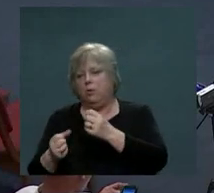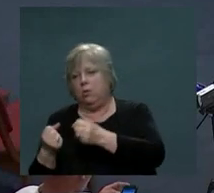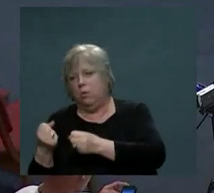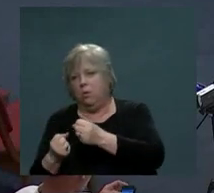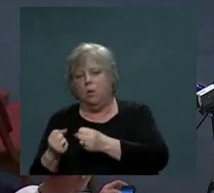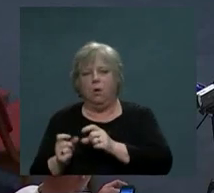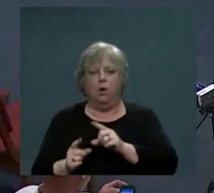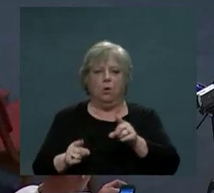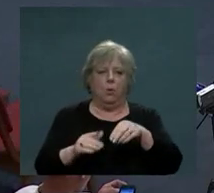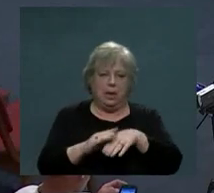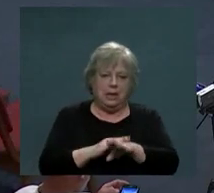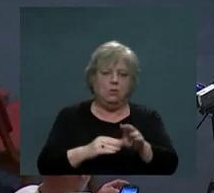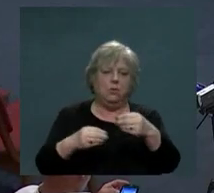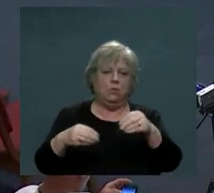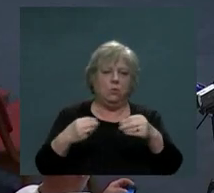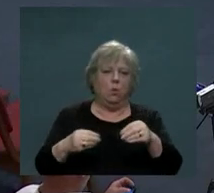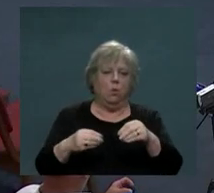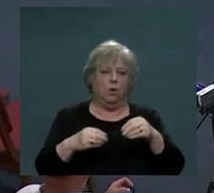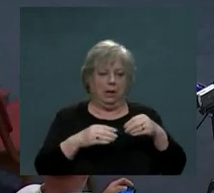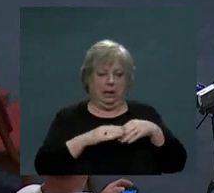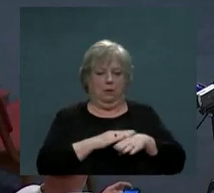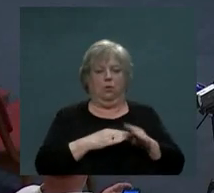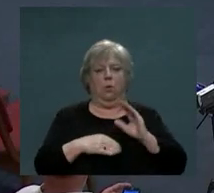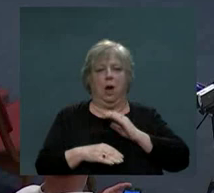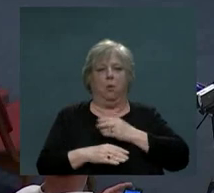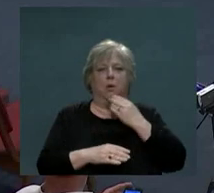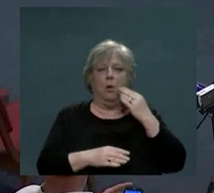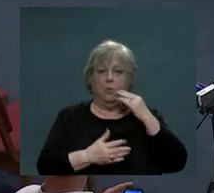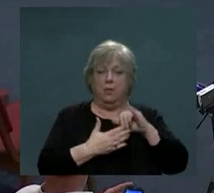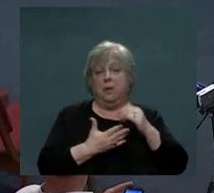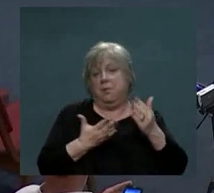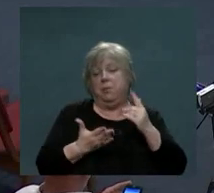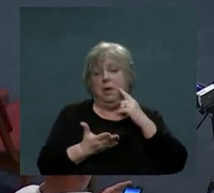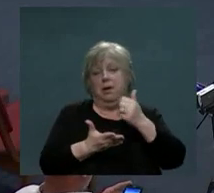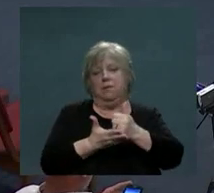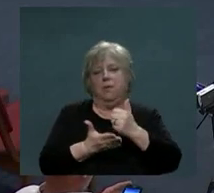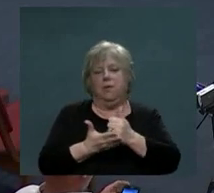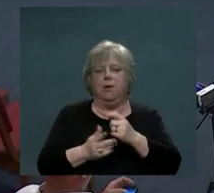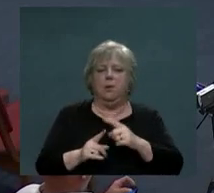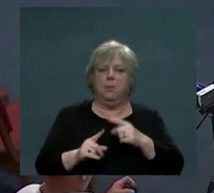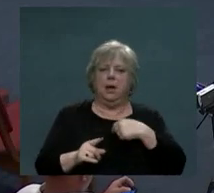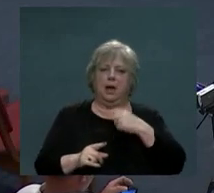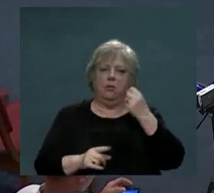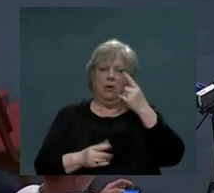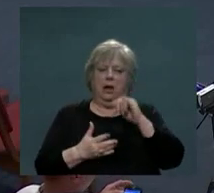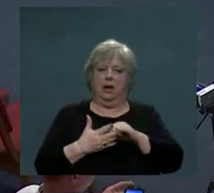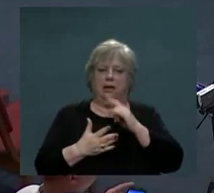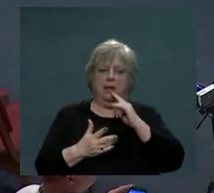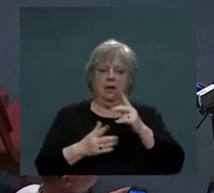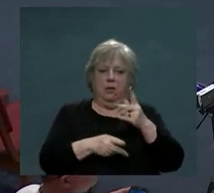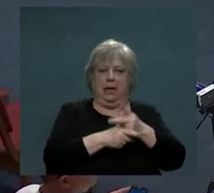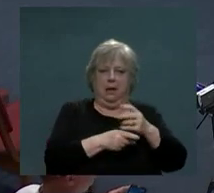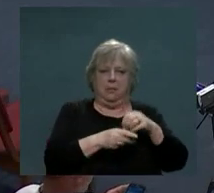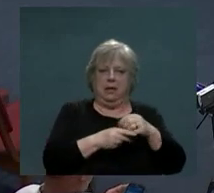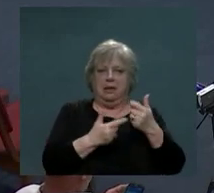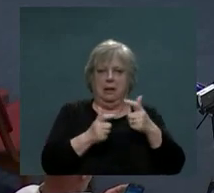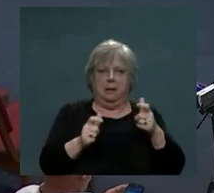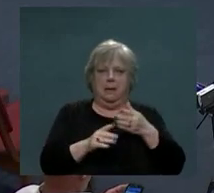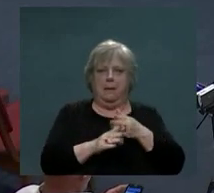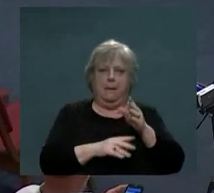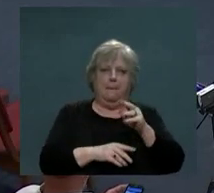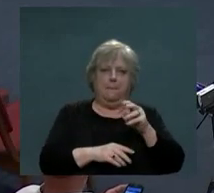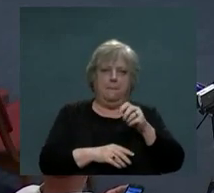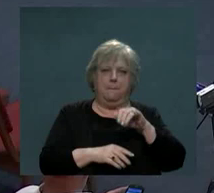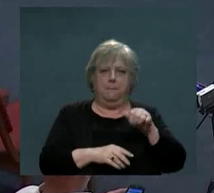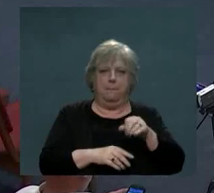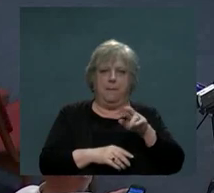in our homes, things like that, that would be helpful. But it's my understanding these are kept in the major crime area, and